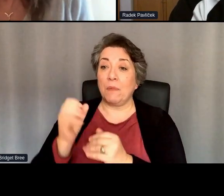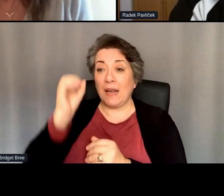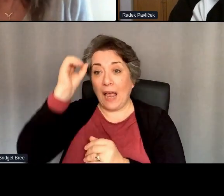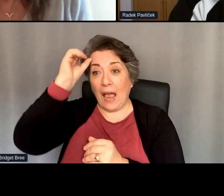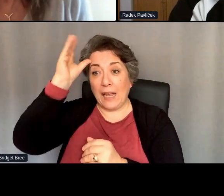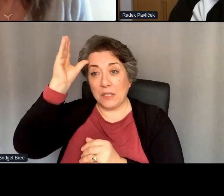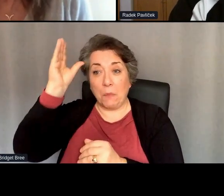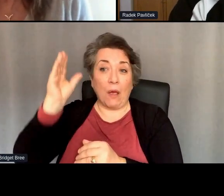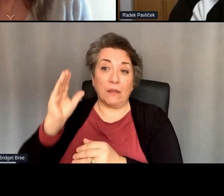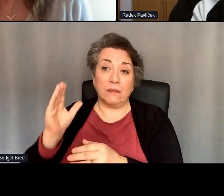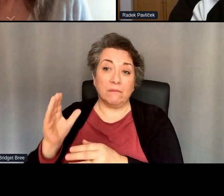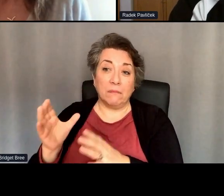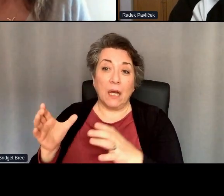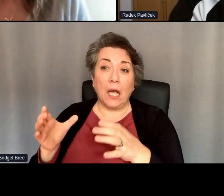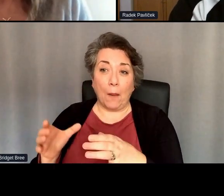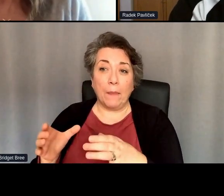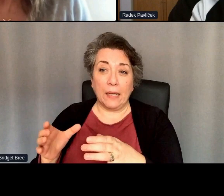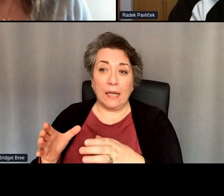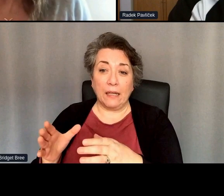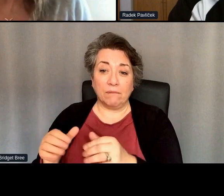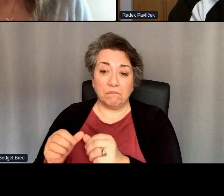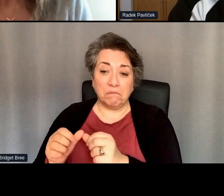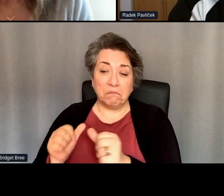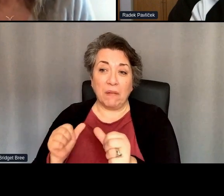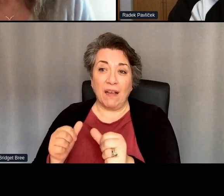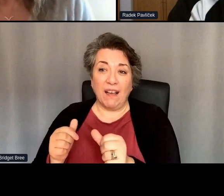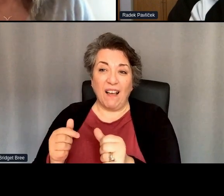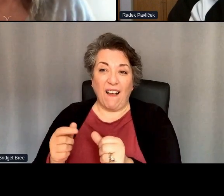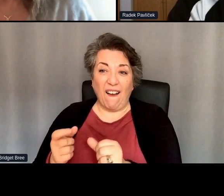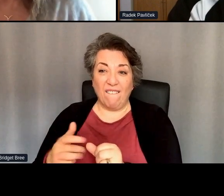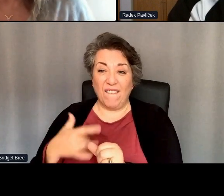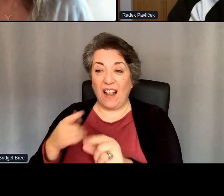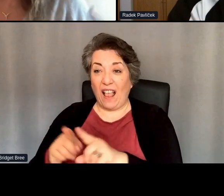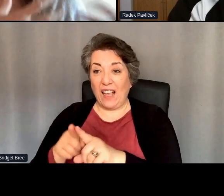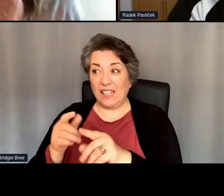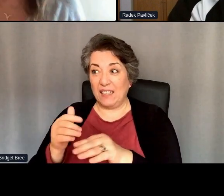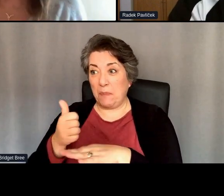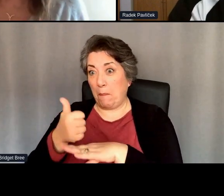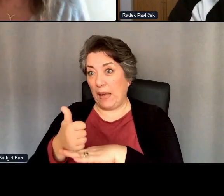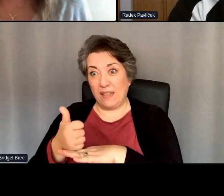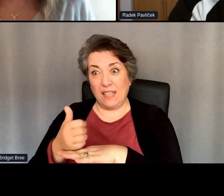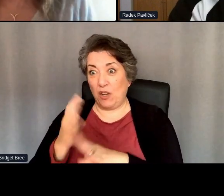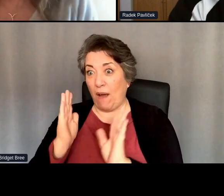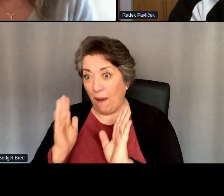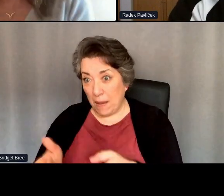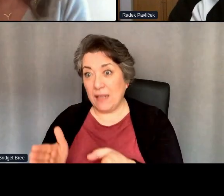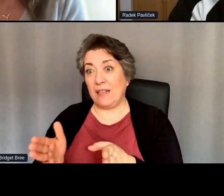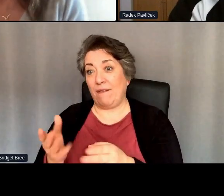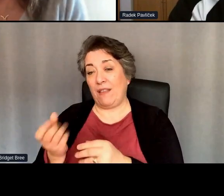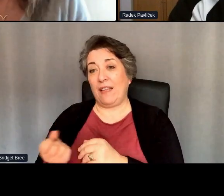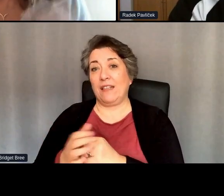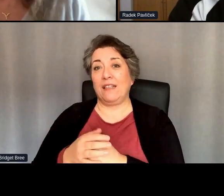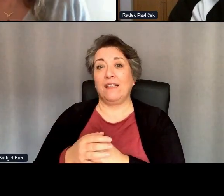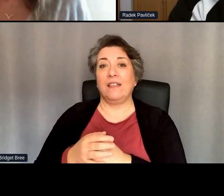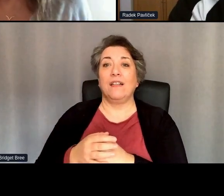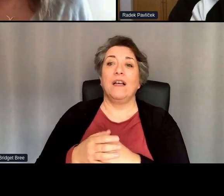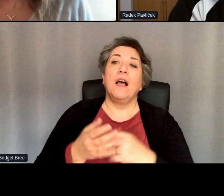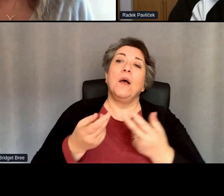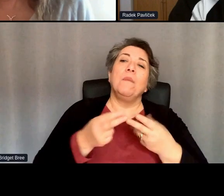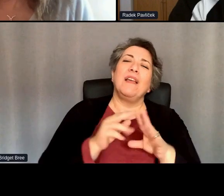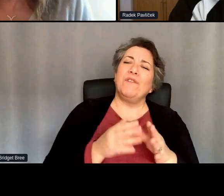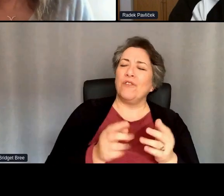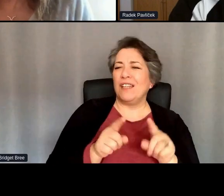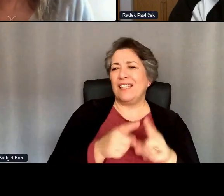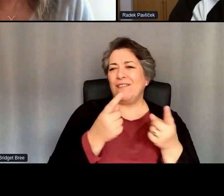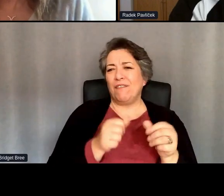You just need to have this. It's a kind of a hygiene factor. But if you are a generalist ICT company or a bank or a university